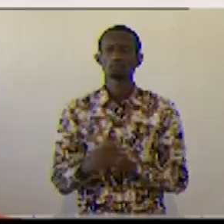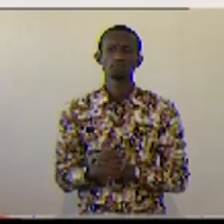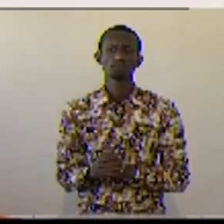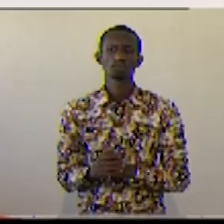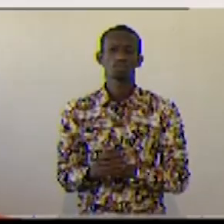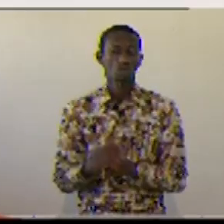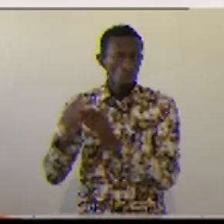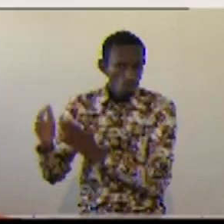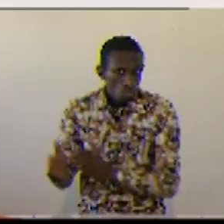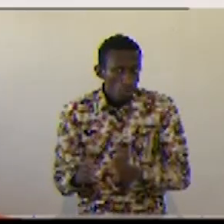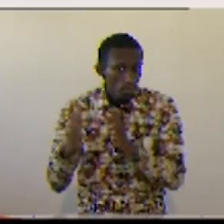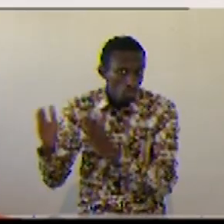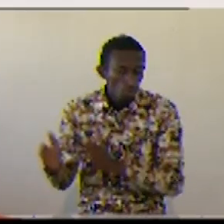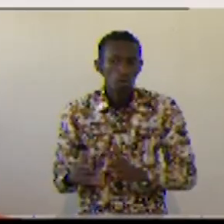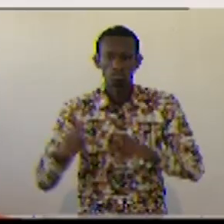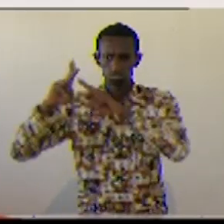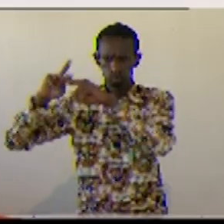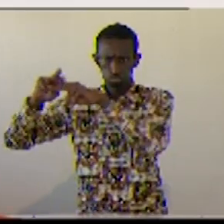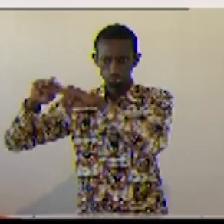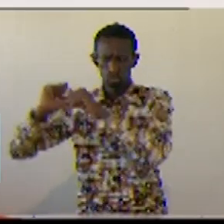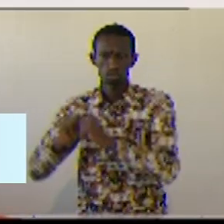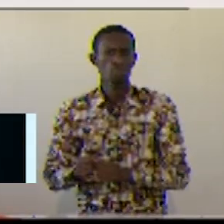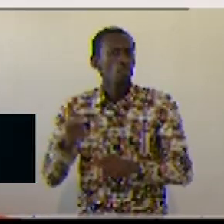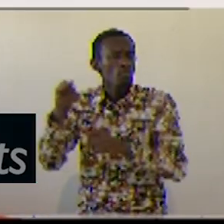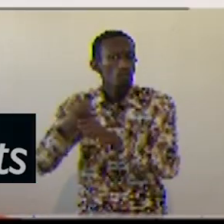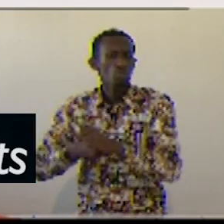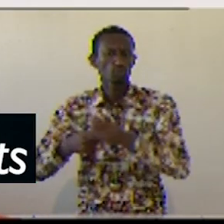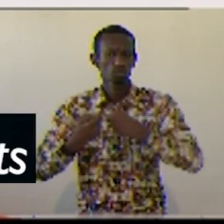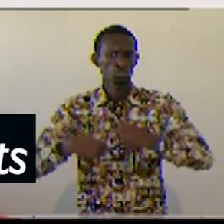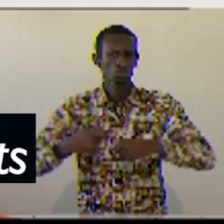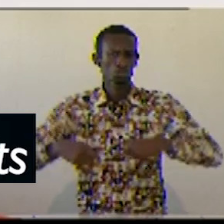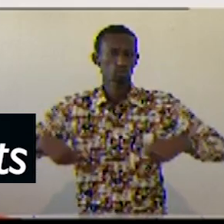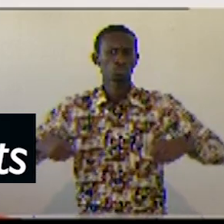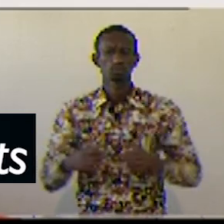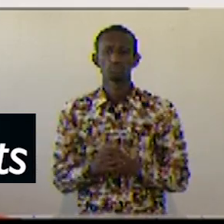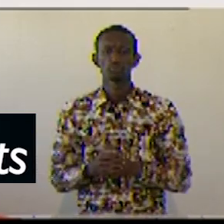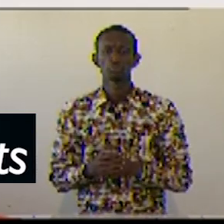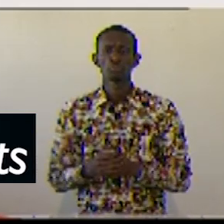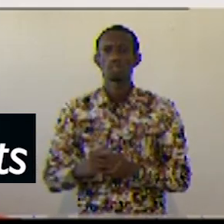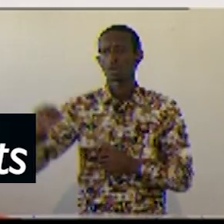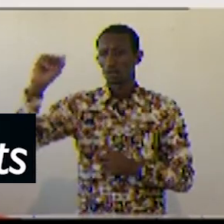Preparing salts from a reaction of an acid with an active metal.